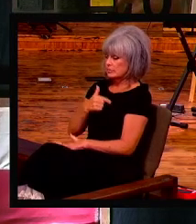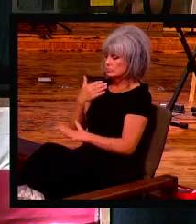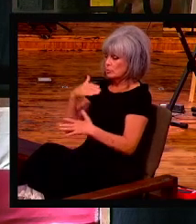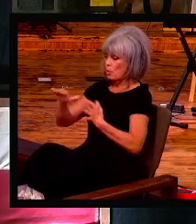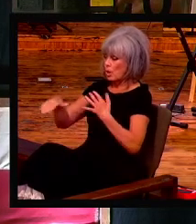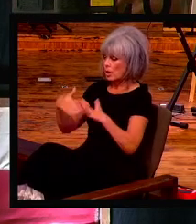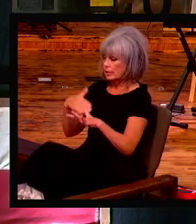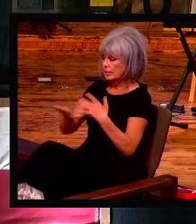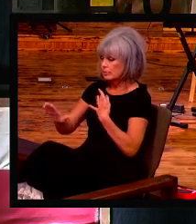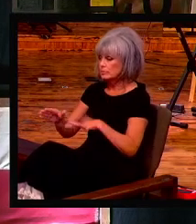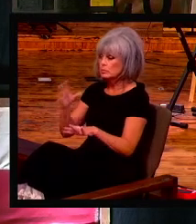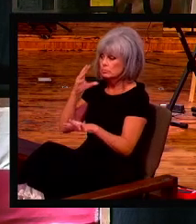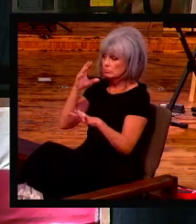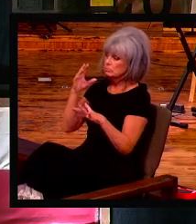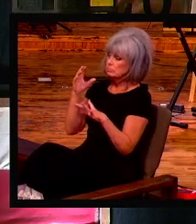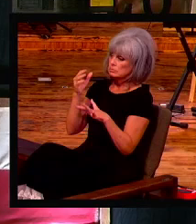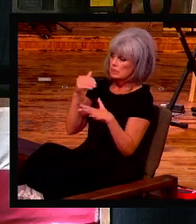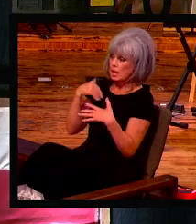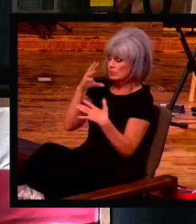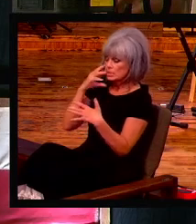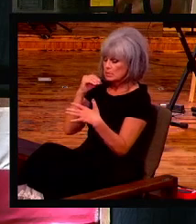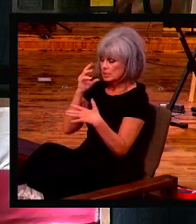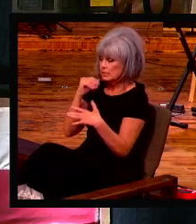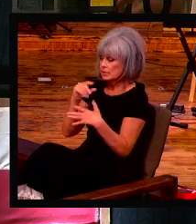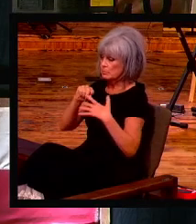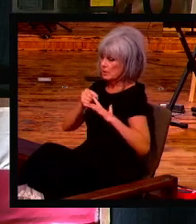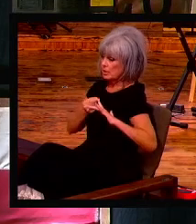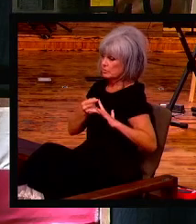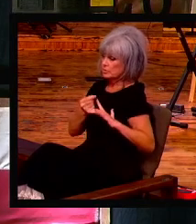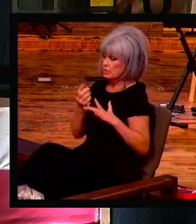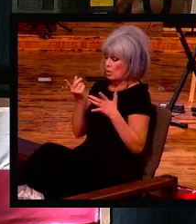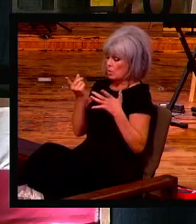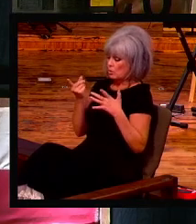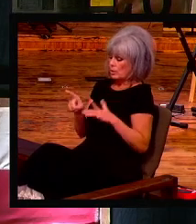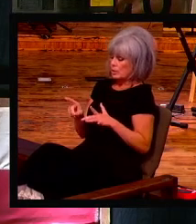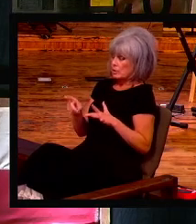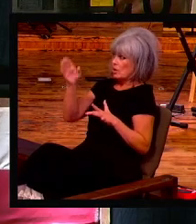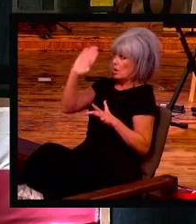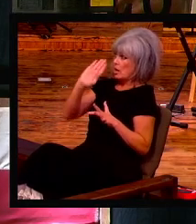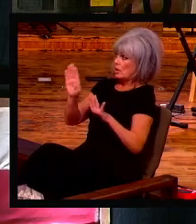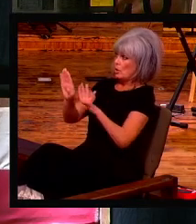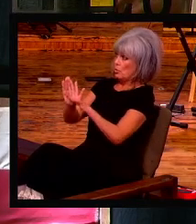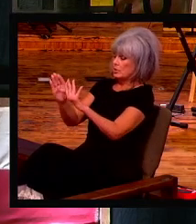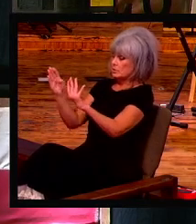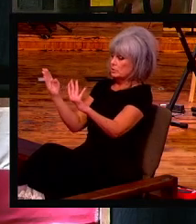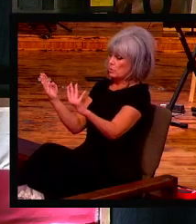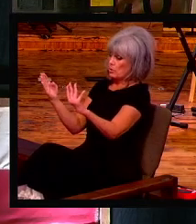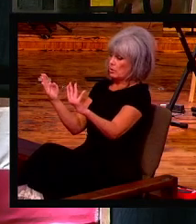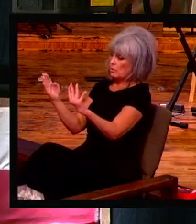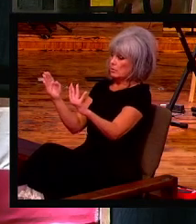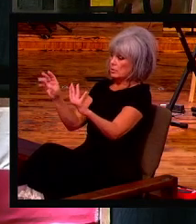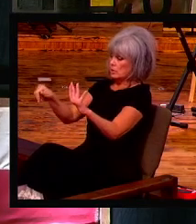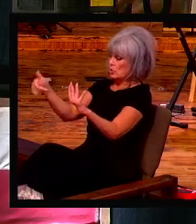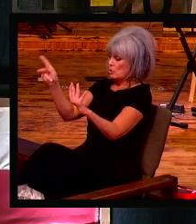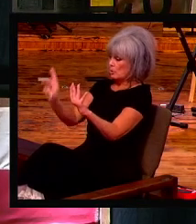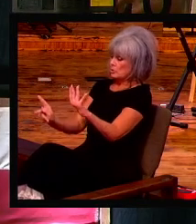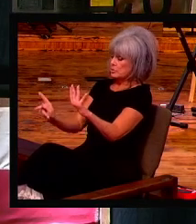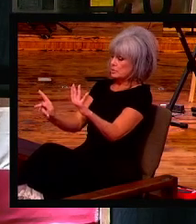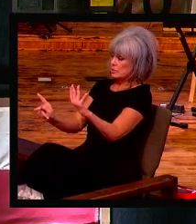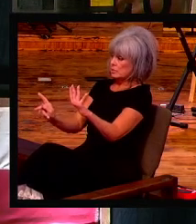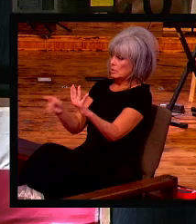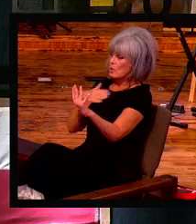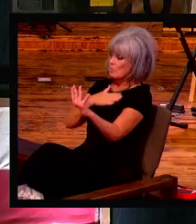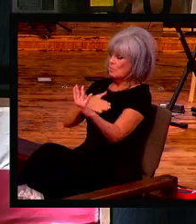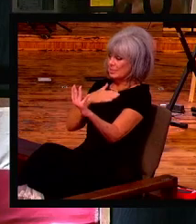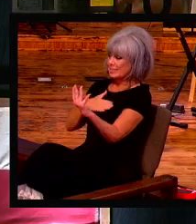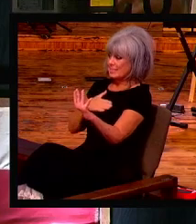included. So when God opens that door for you to be there for another human being, please lean into that. Because many of us